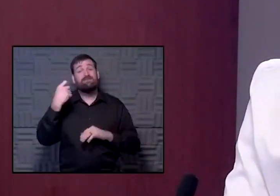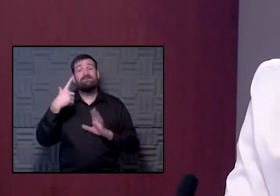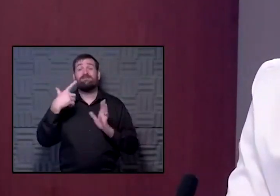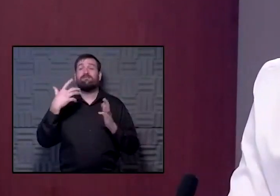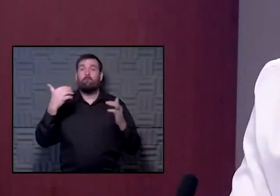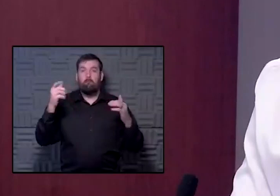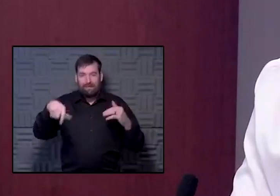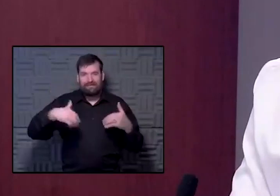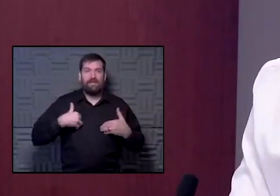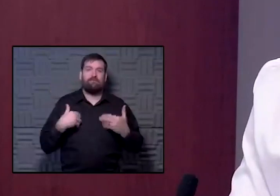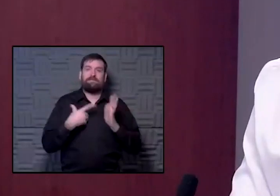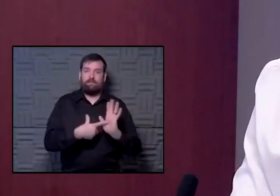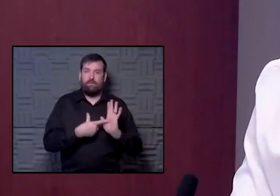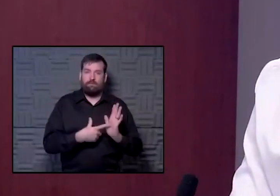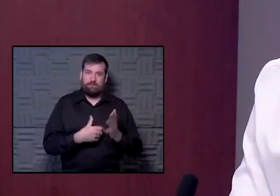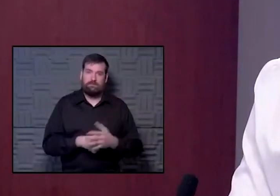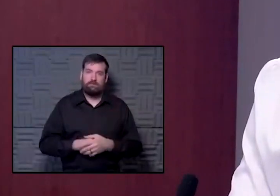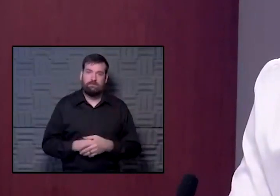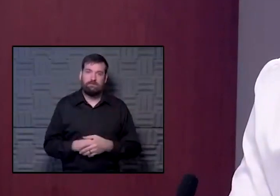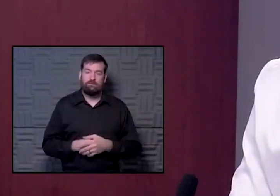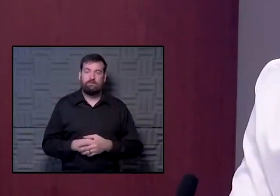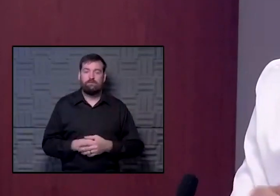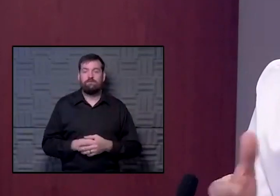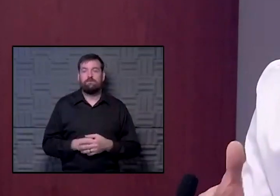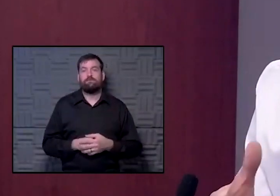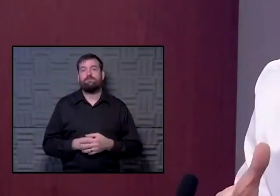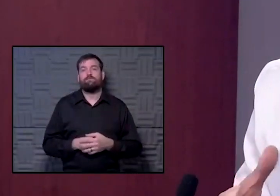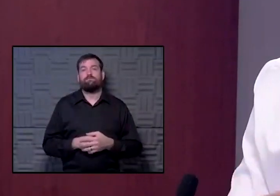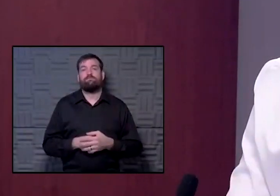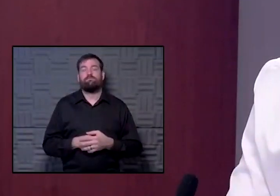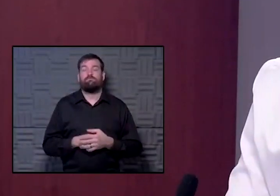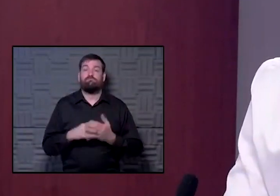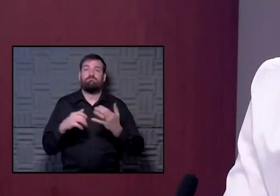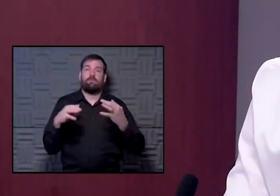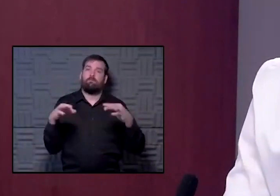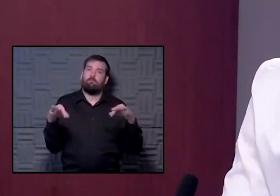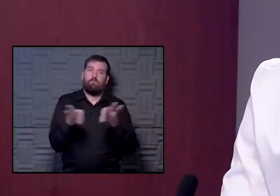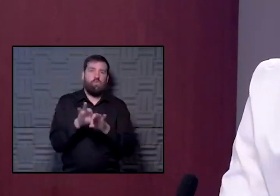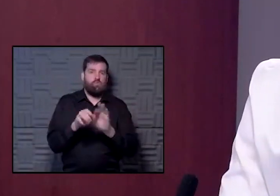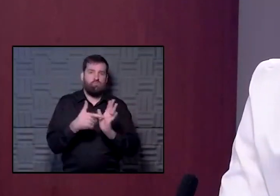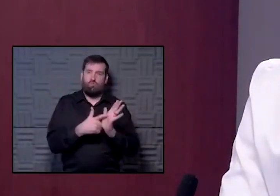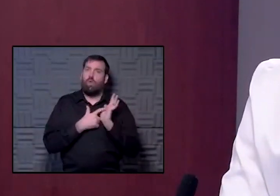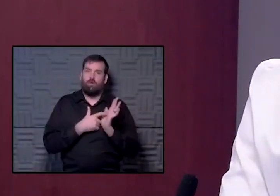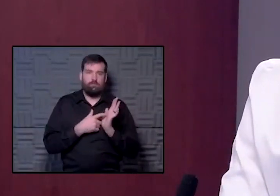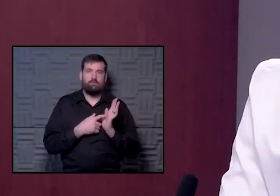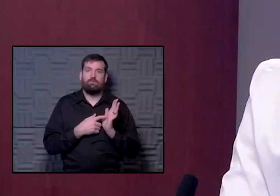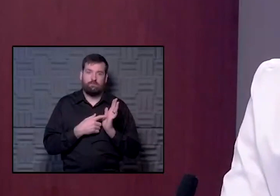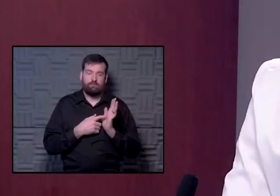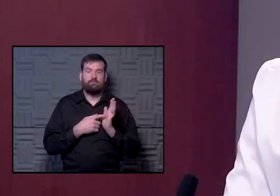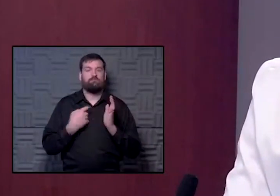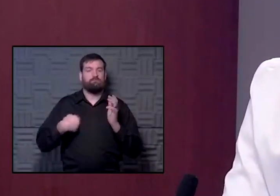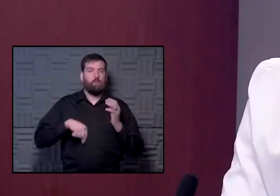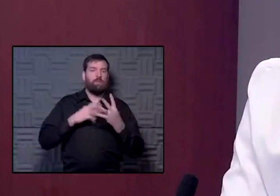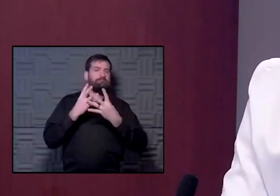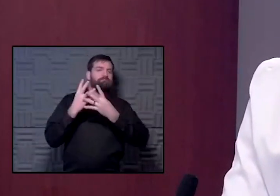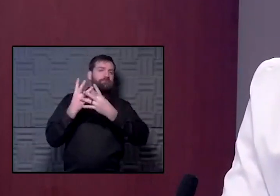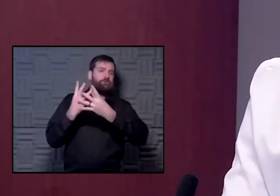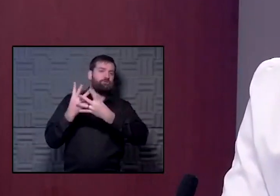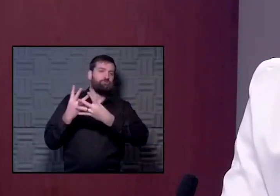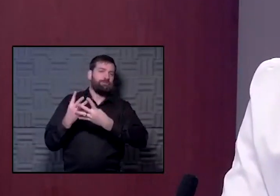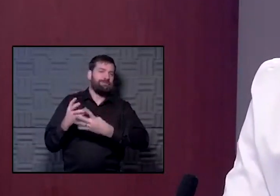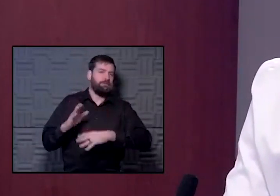the time that you get randomized. So those are key entry criteria as we screen patients over the